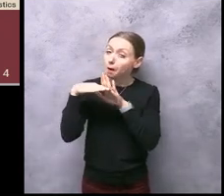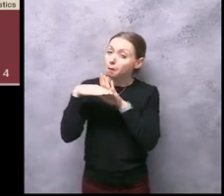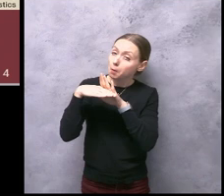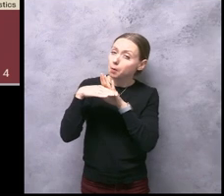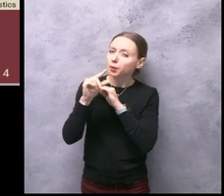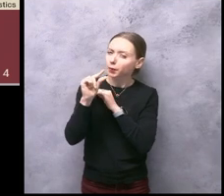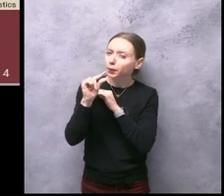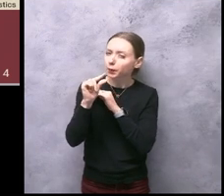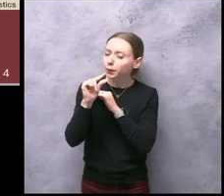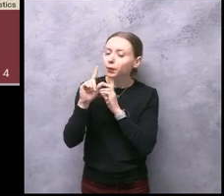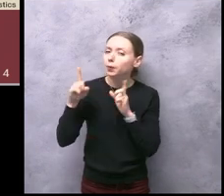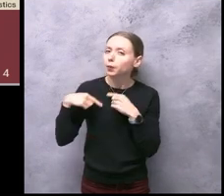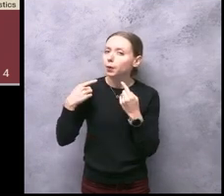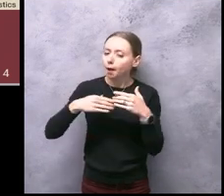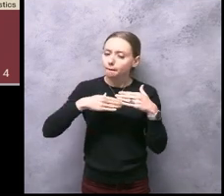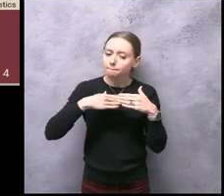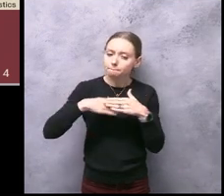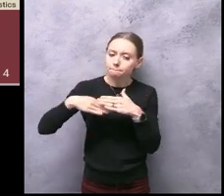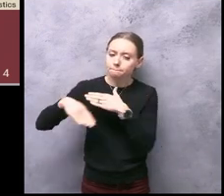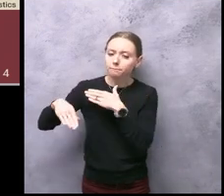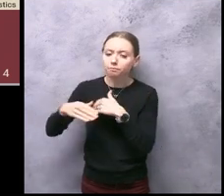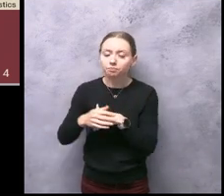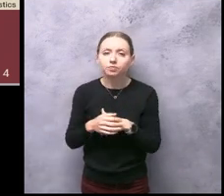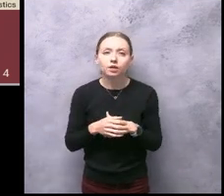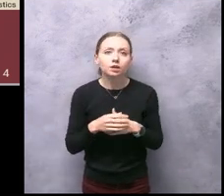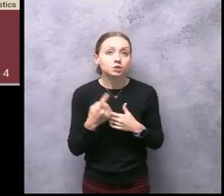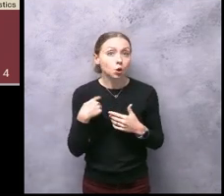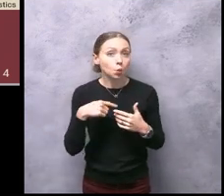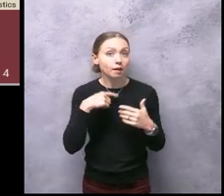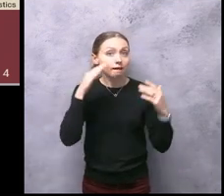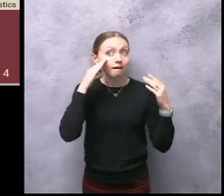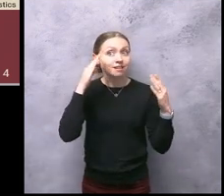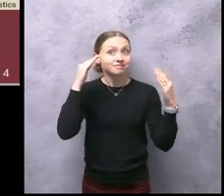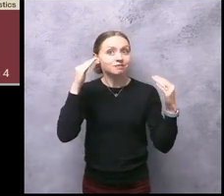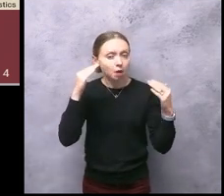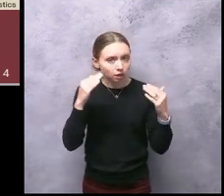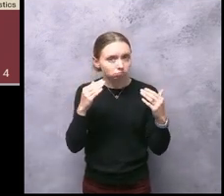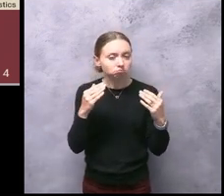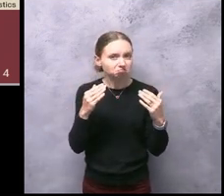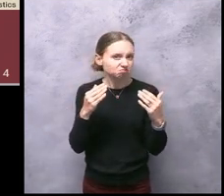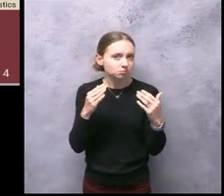births over the past 4 years. And so we anticipate that can be related